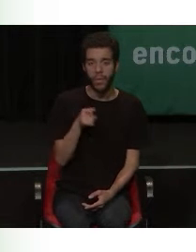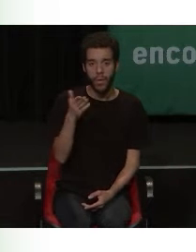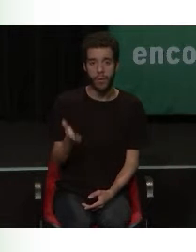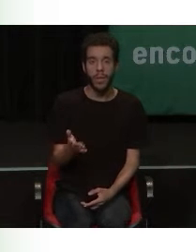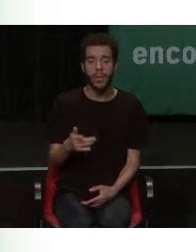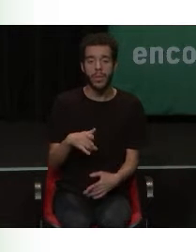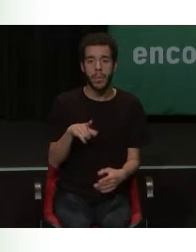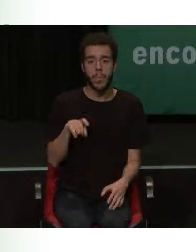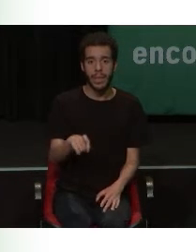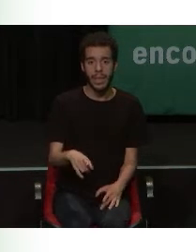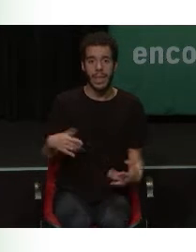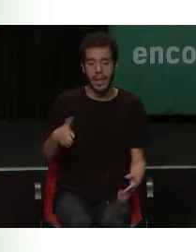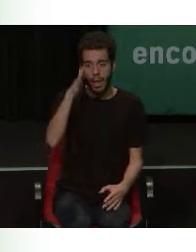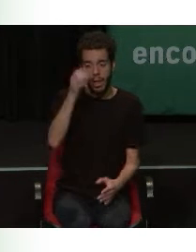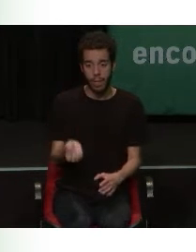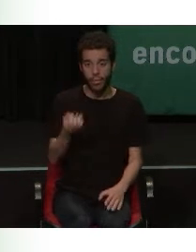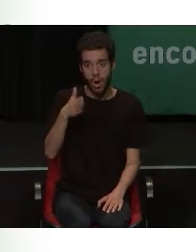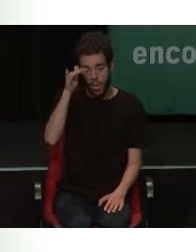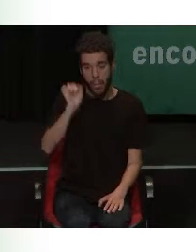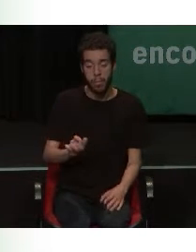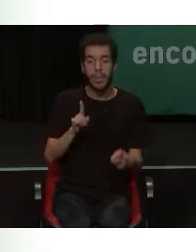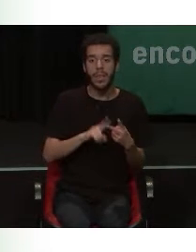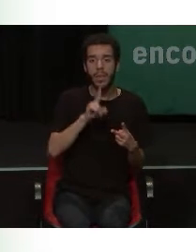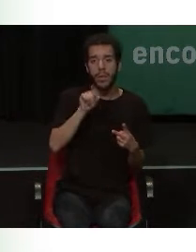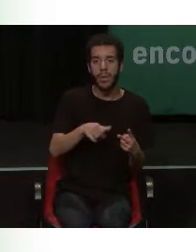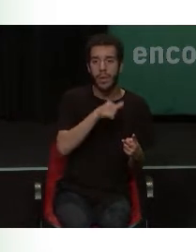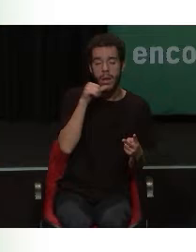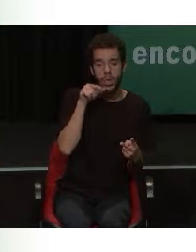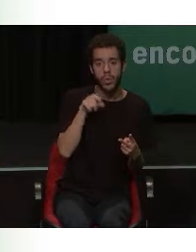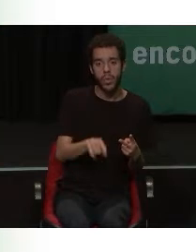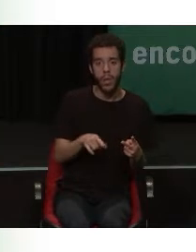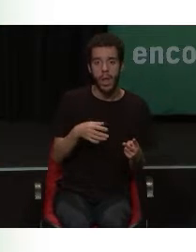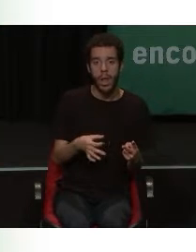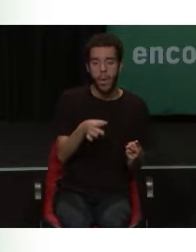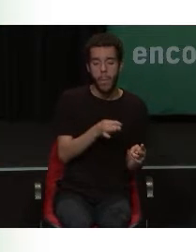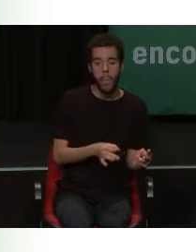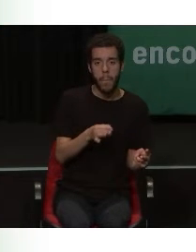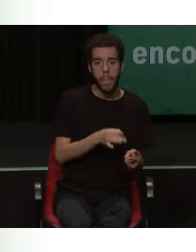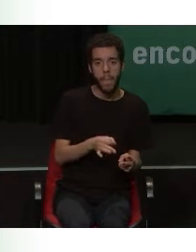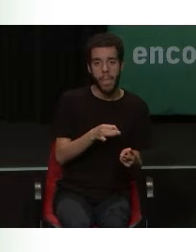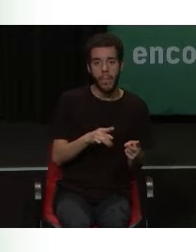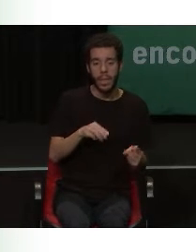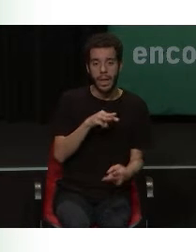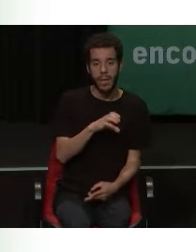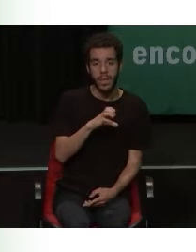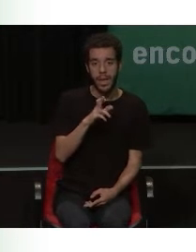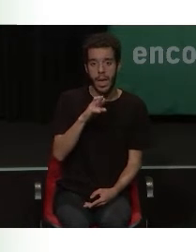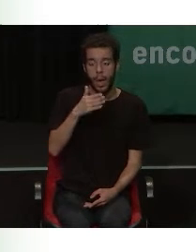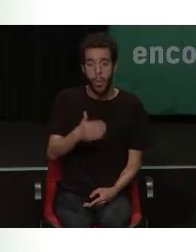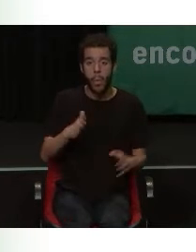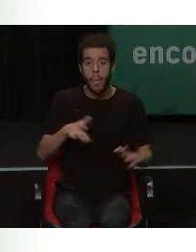detected in a bacteria of animal origin, and in blue